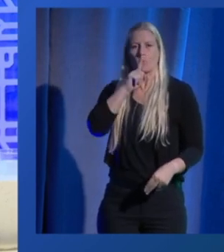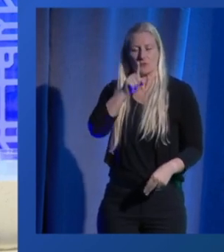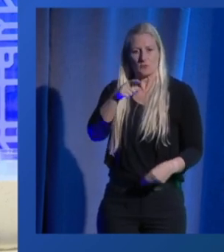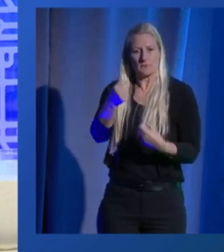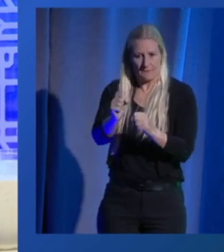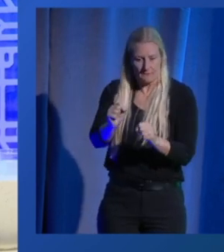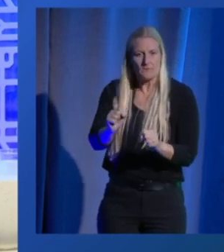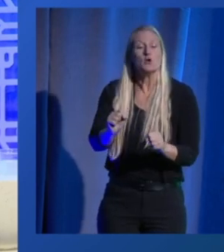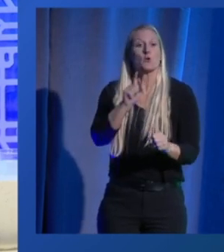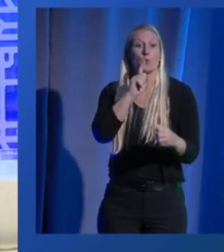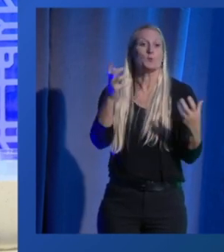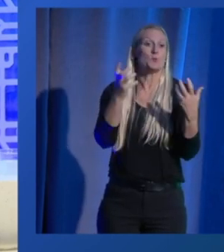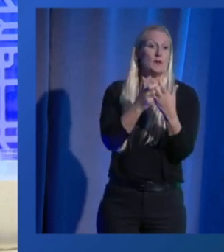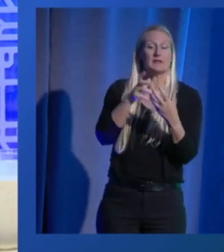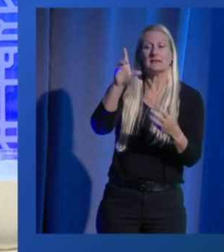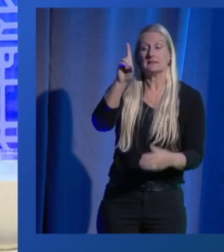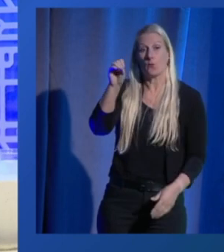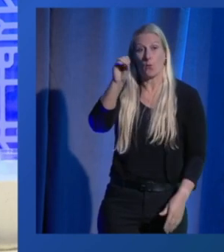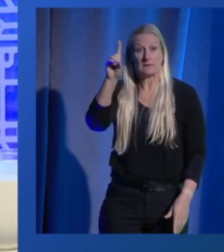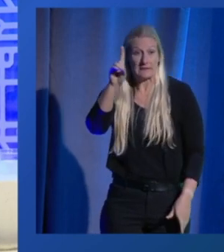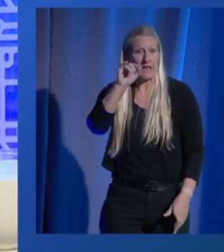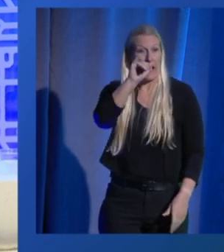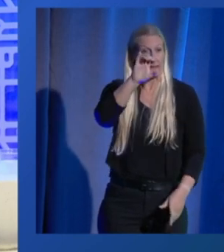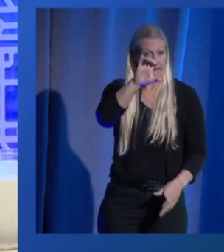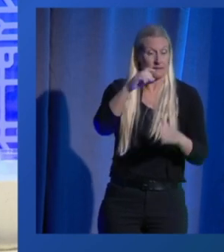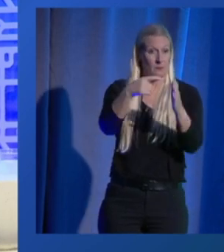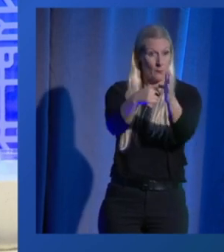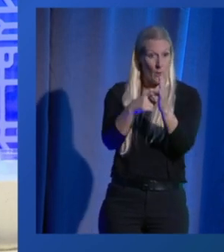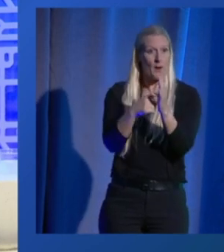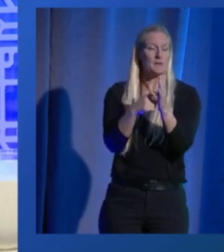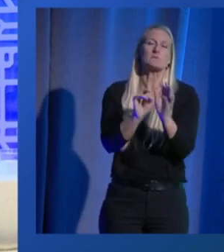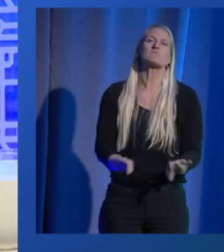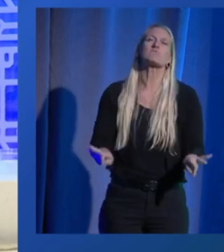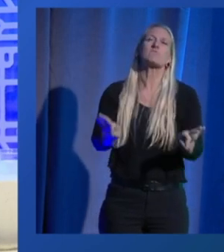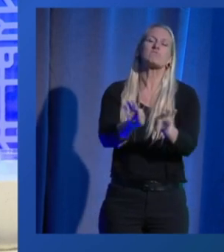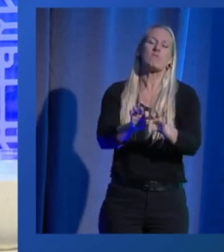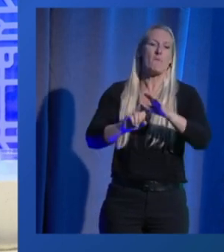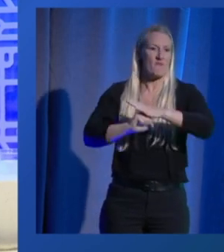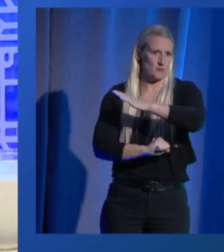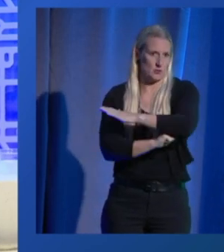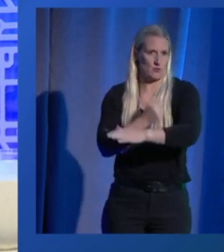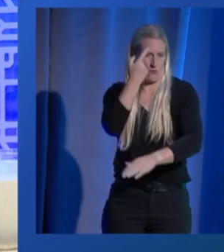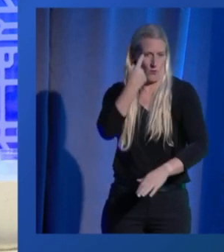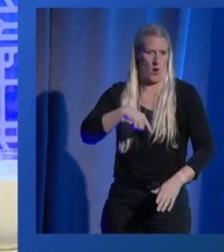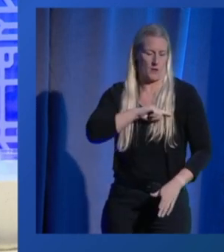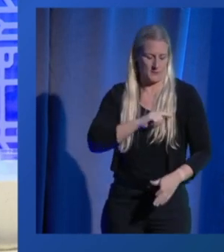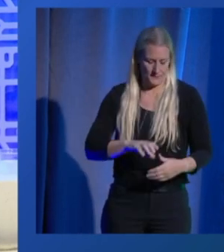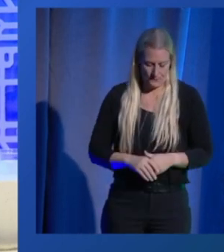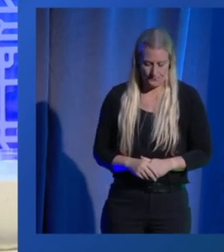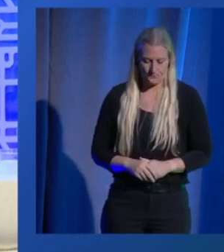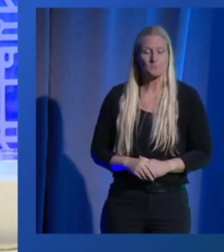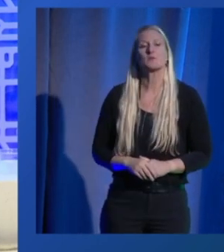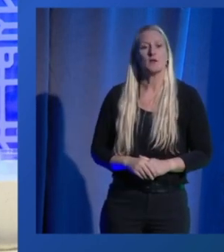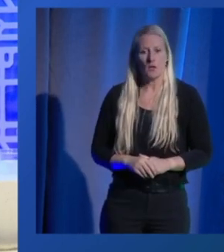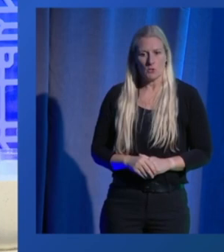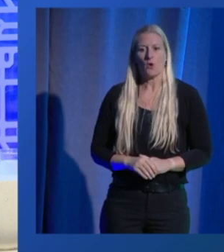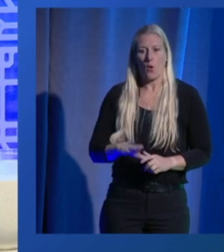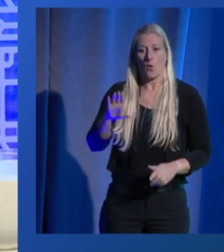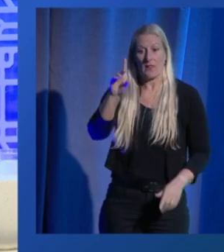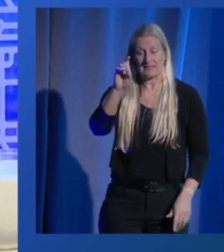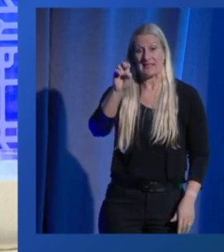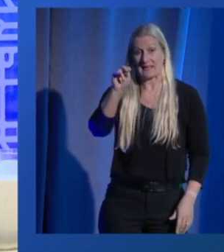DOD and IC requirements is going to be foundational to what we do going forward there are other Frameworks out there the odni has a framework out there for ethical use of